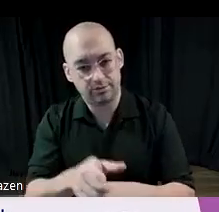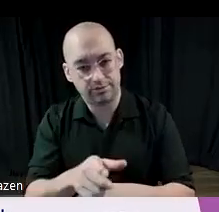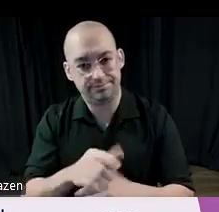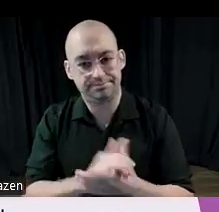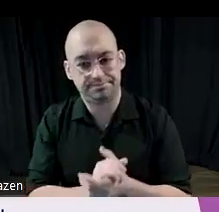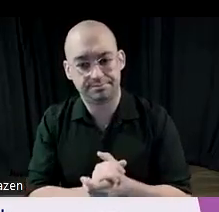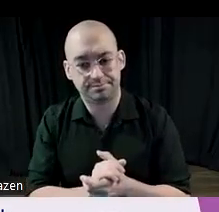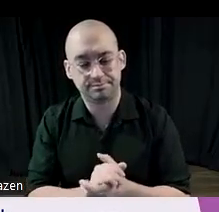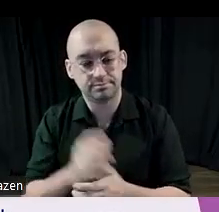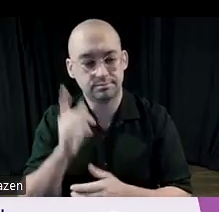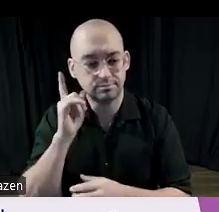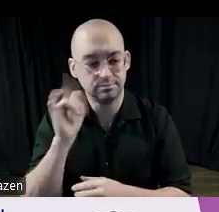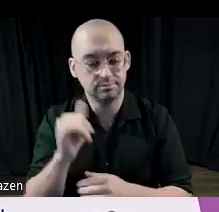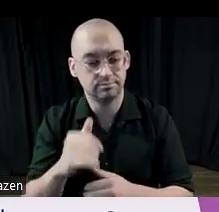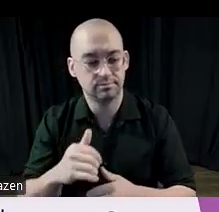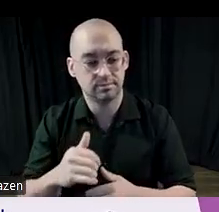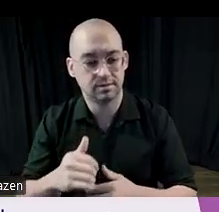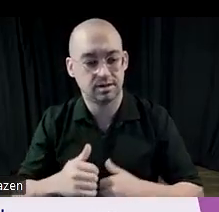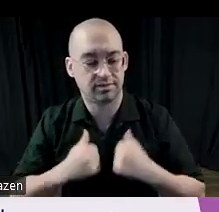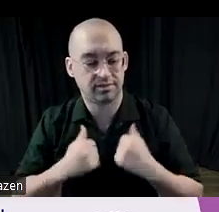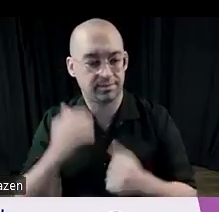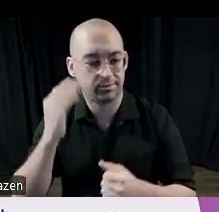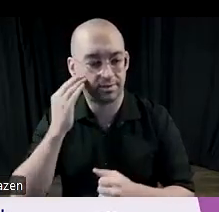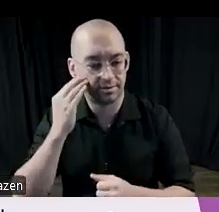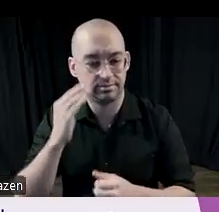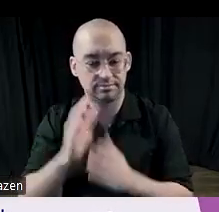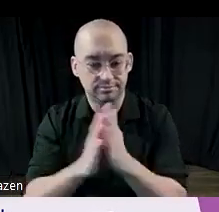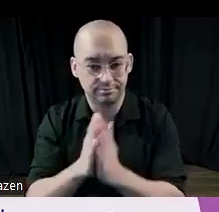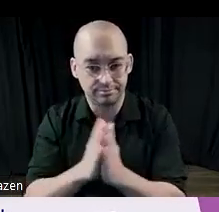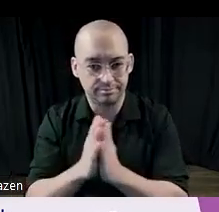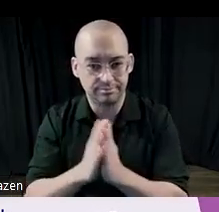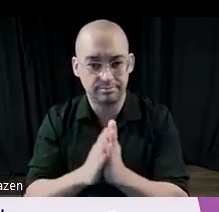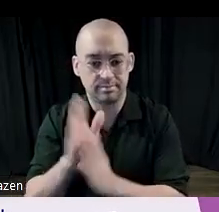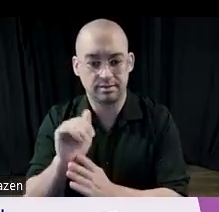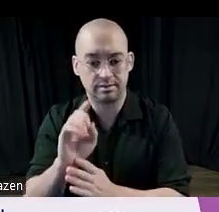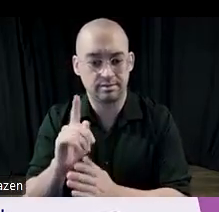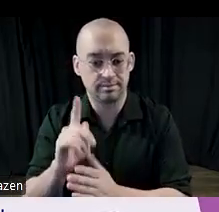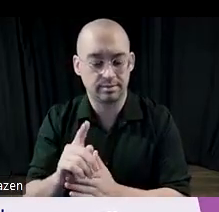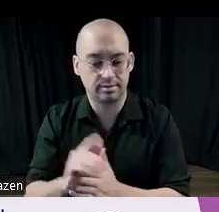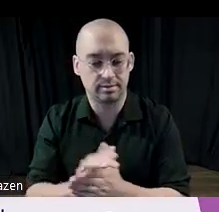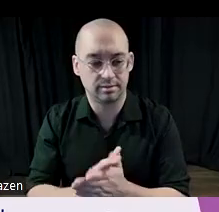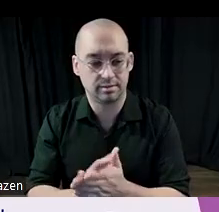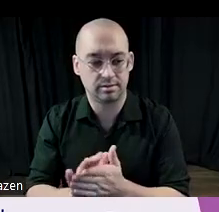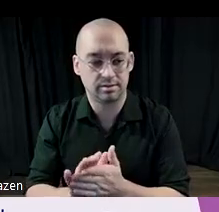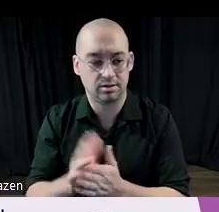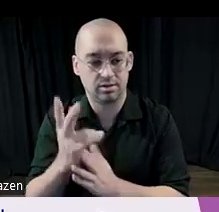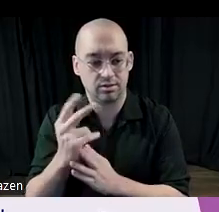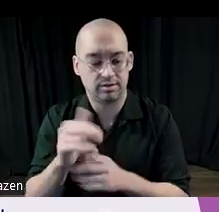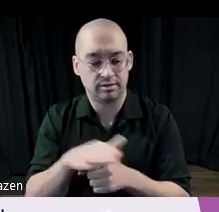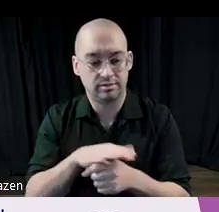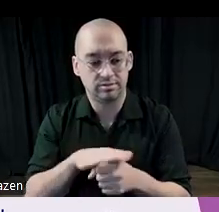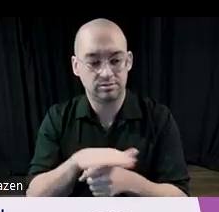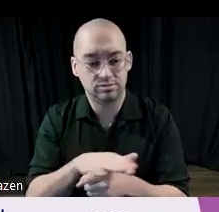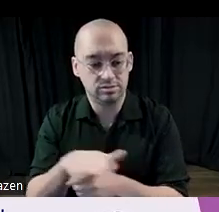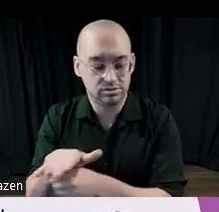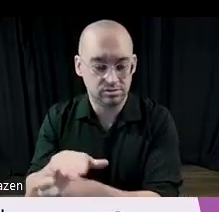the California Healthy Brain Initiative. ADP currently funds 13 local health jurisdictions through